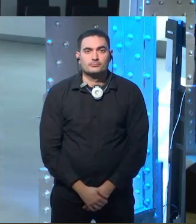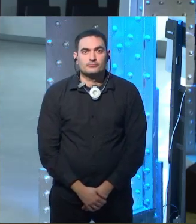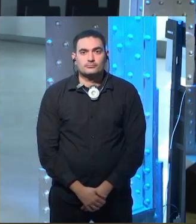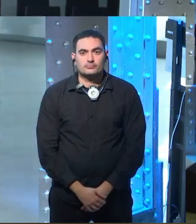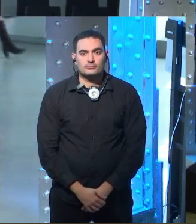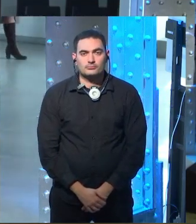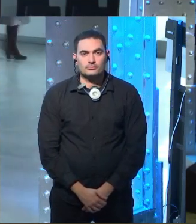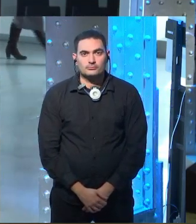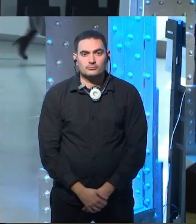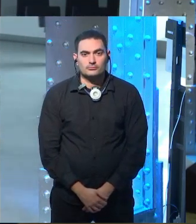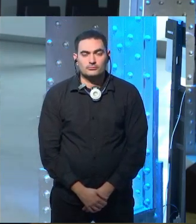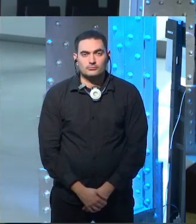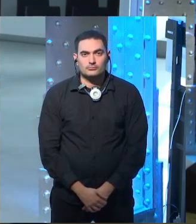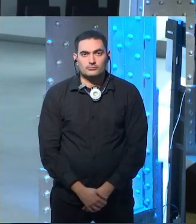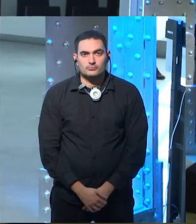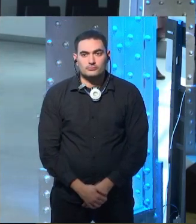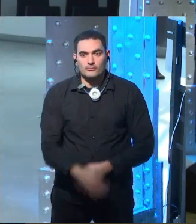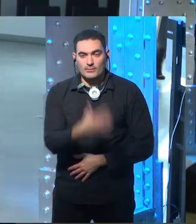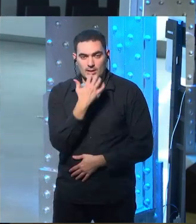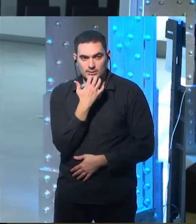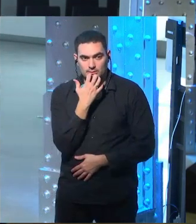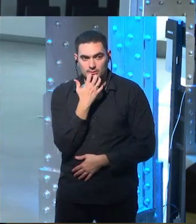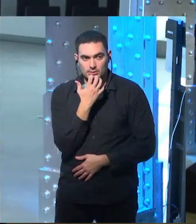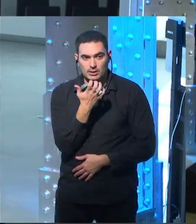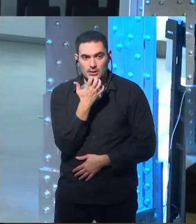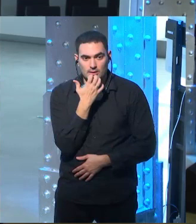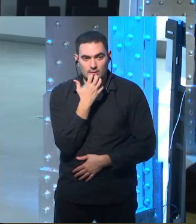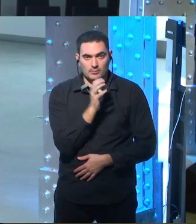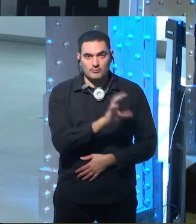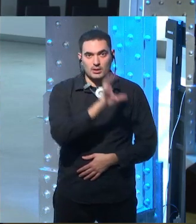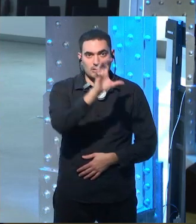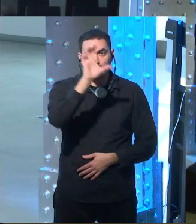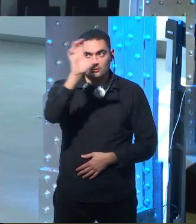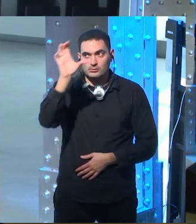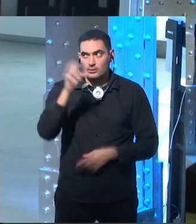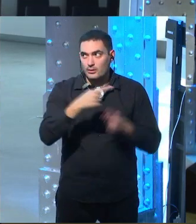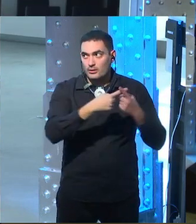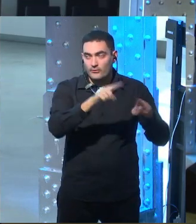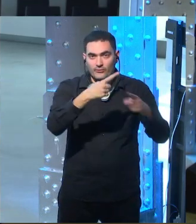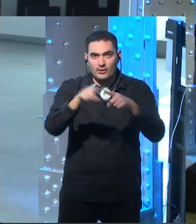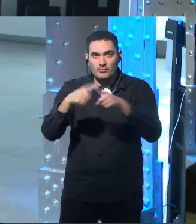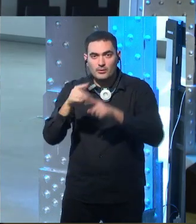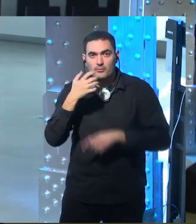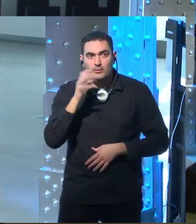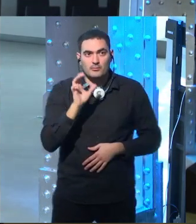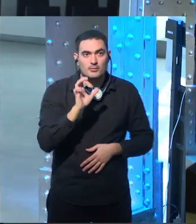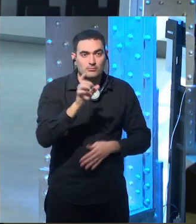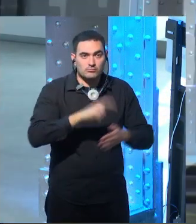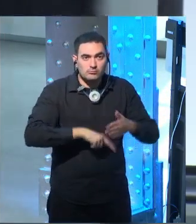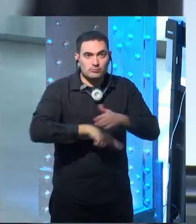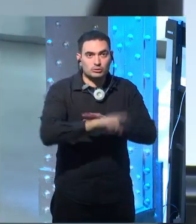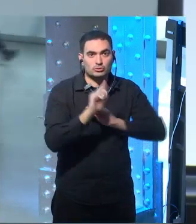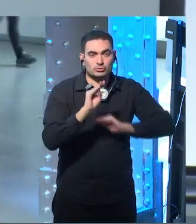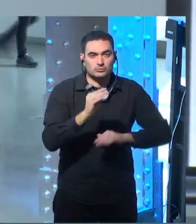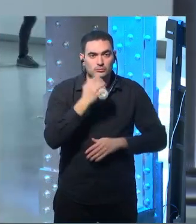quite surprisingly, if we look across countries, we find that developing countries are hugely more exposed